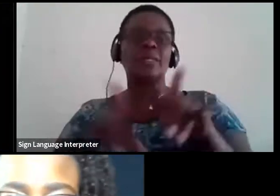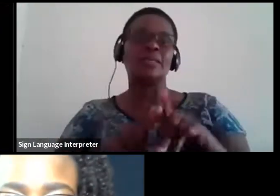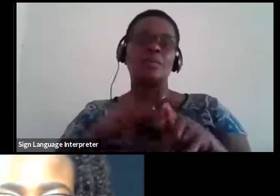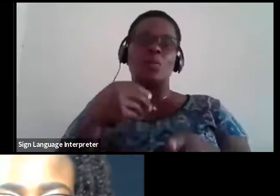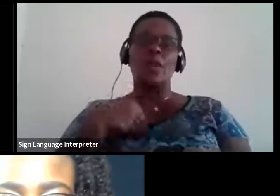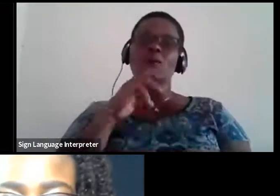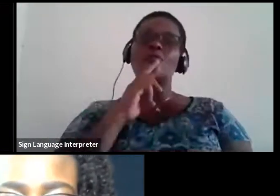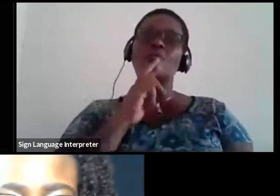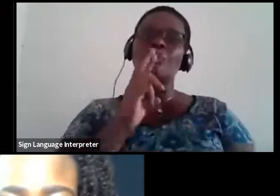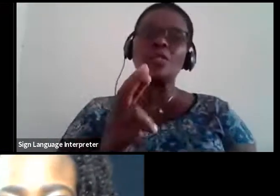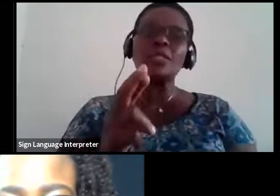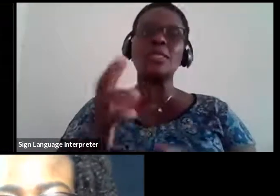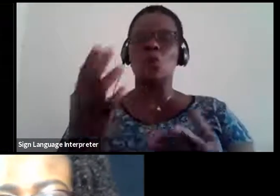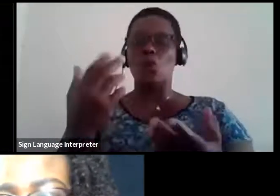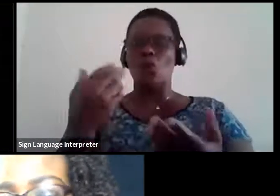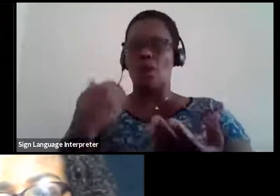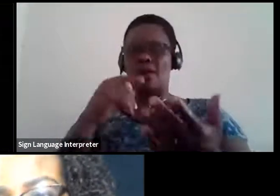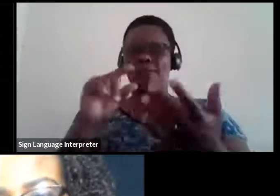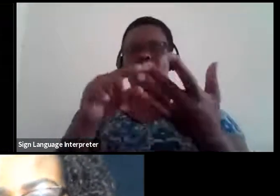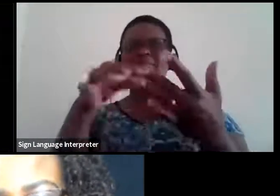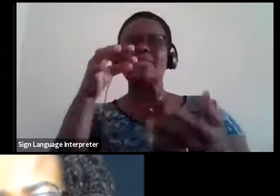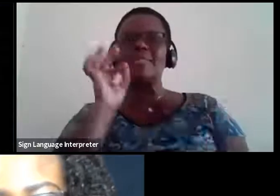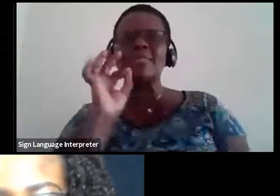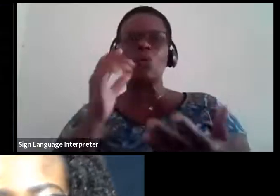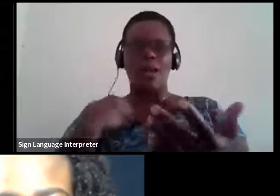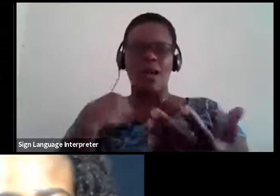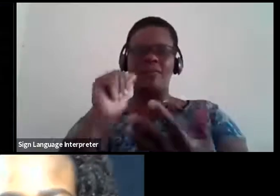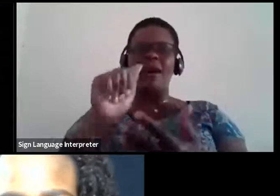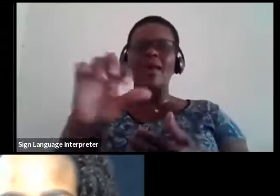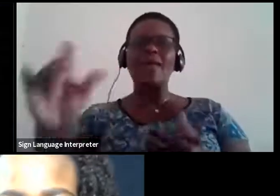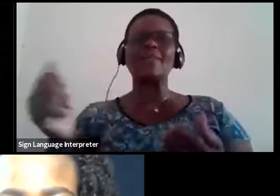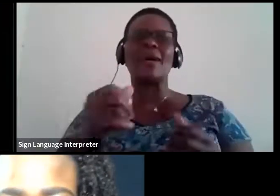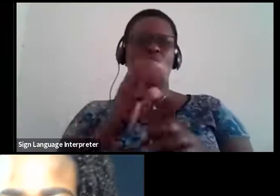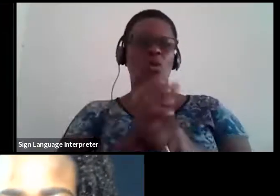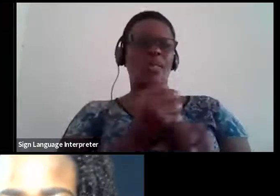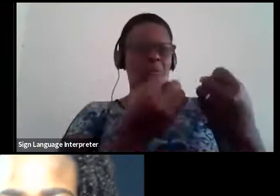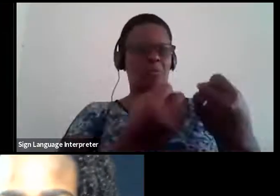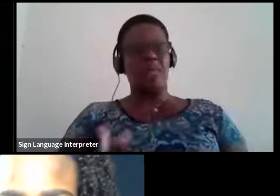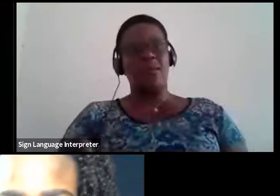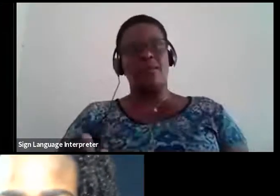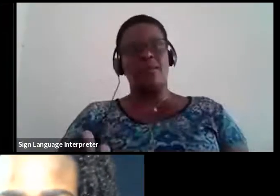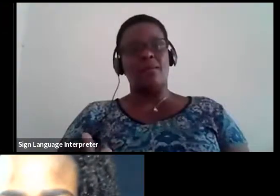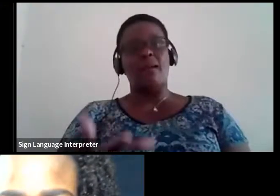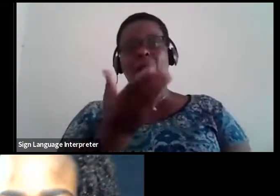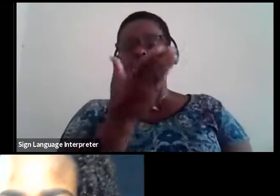have AITA, because we are seeing resources that are being produced for